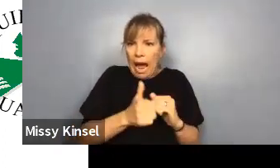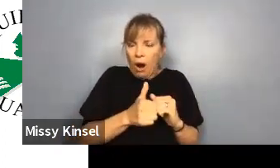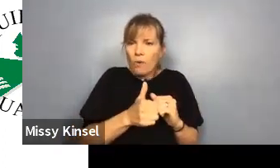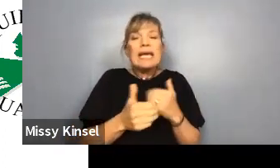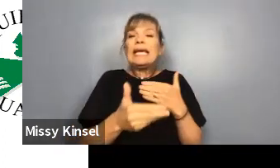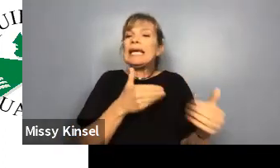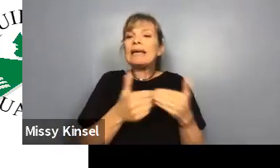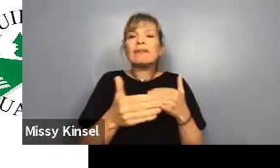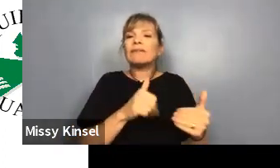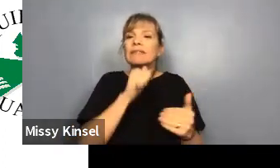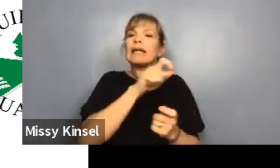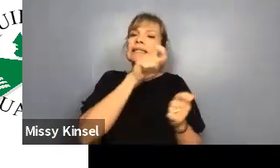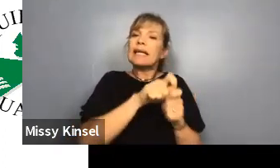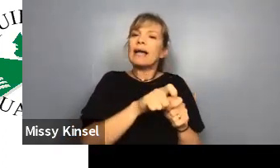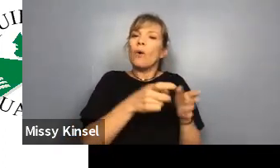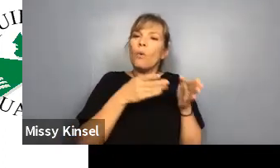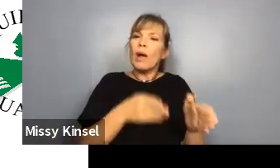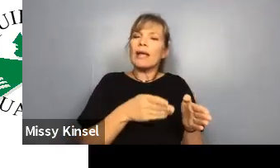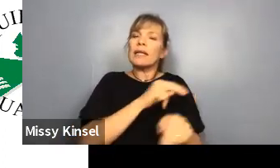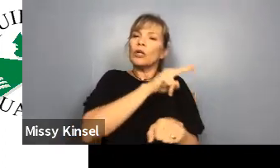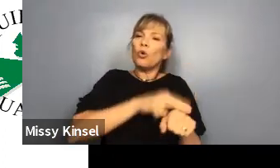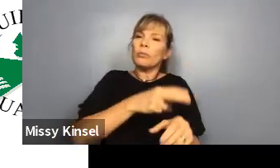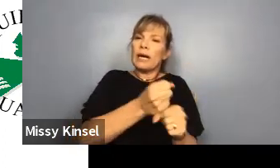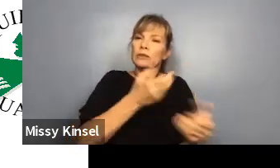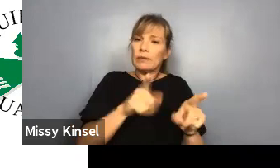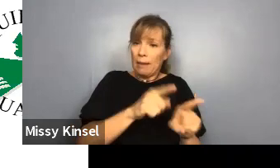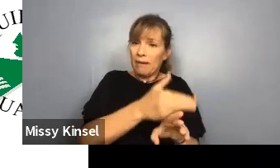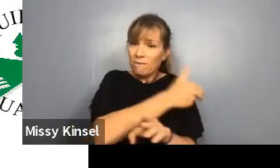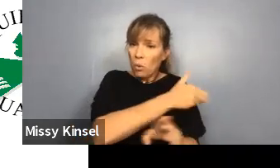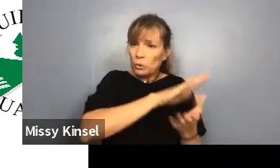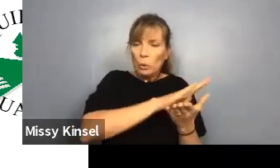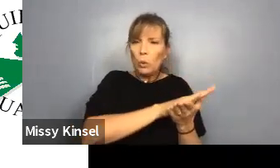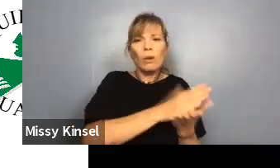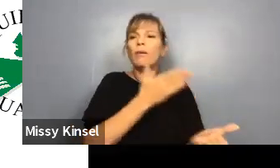if it's not in the exact way that he would normally receive those services.